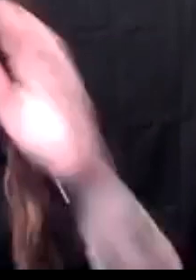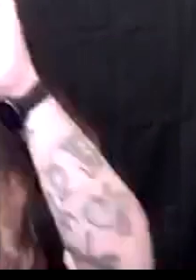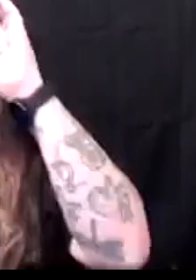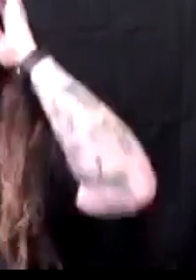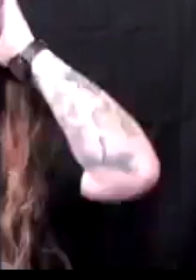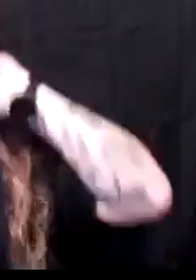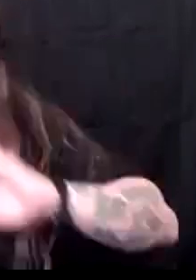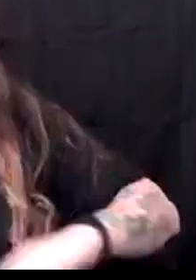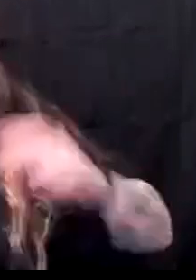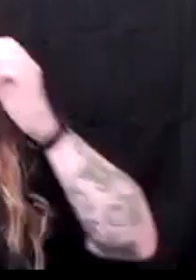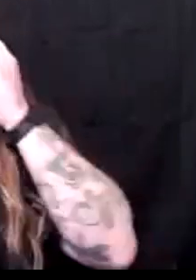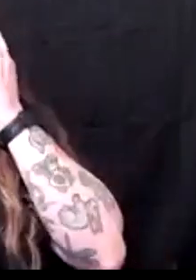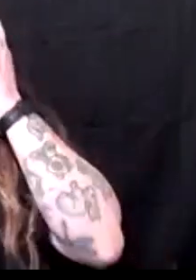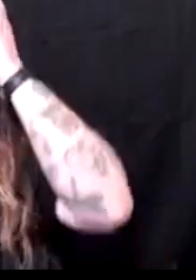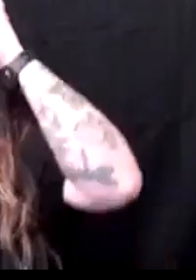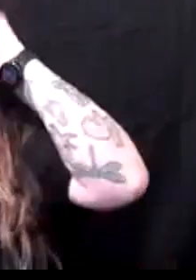Sweet, I got the book.